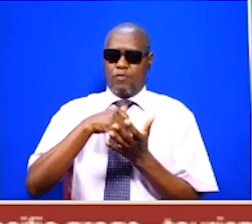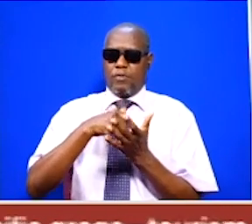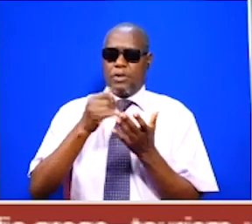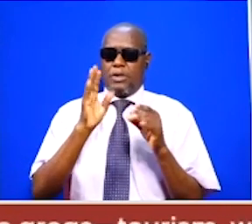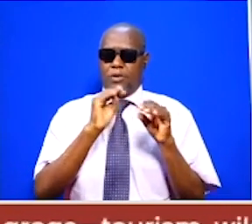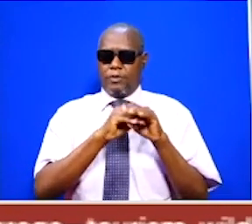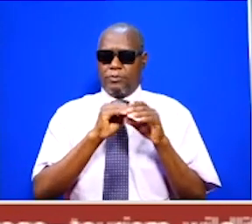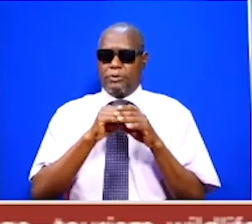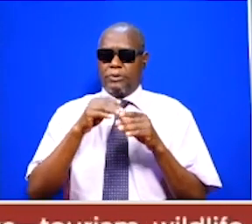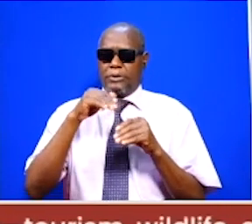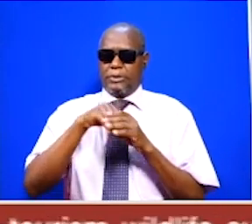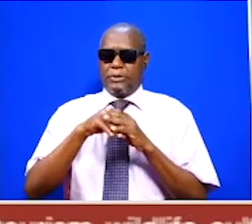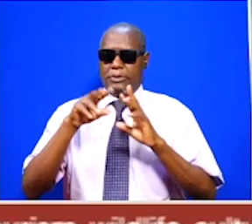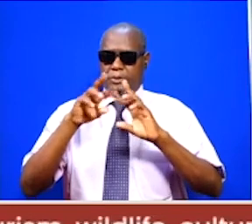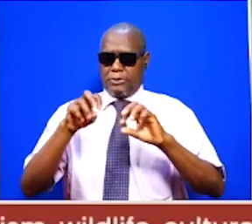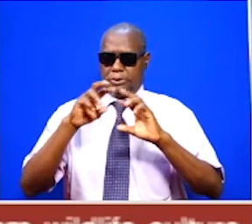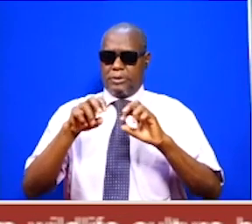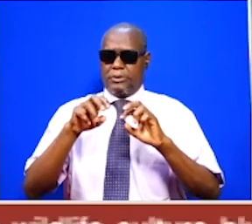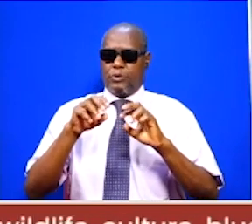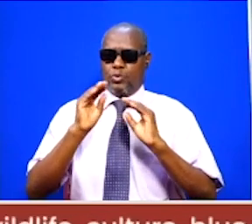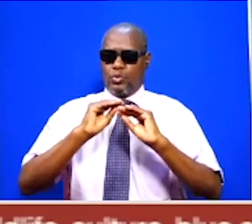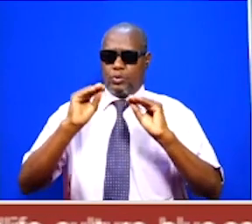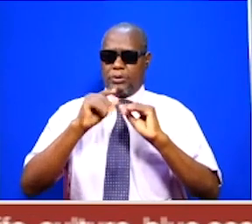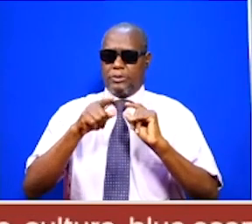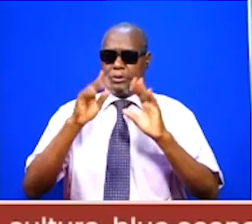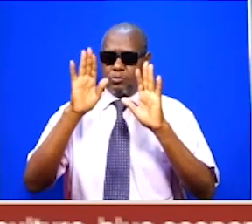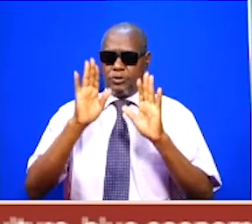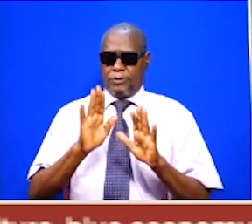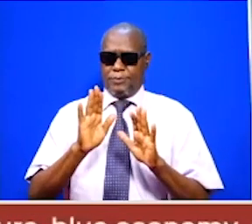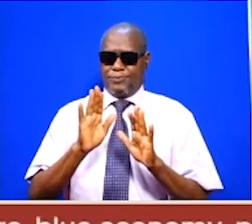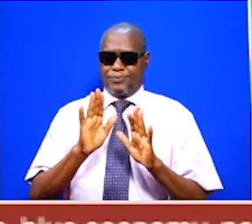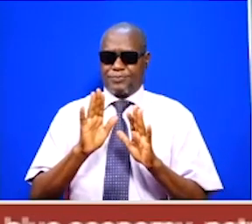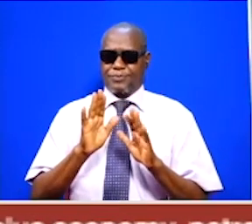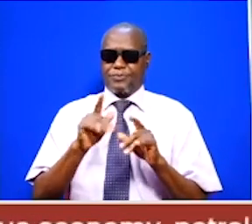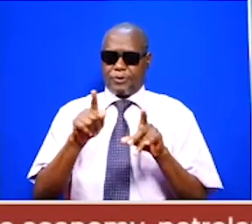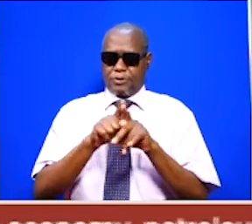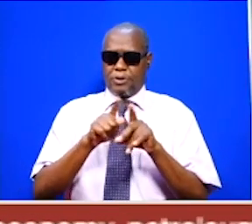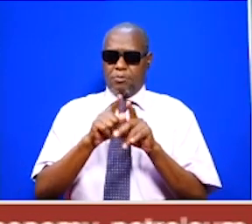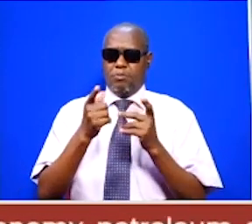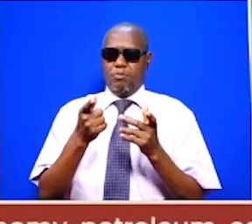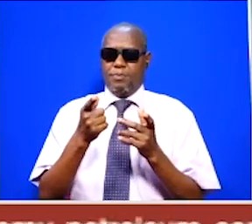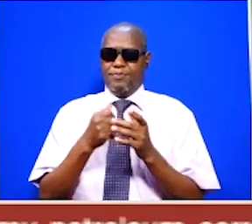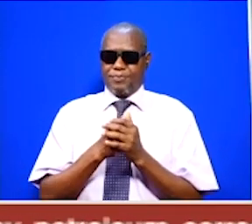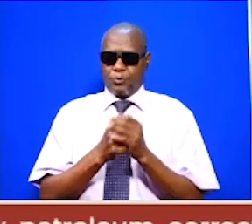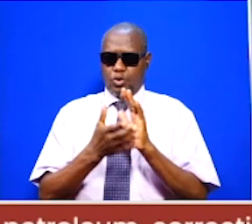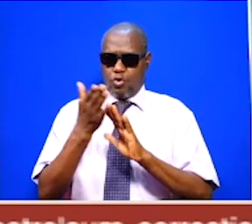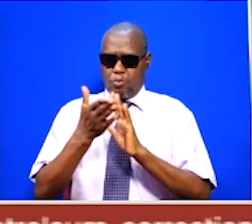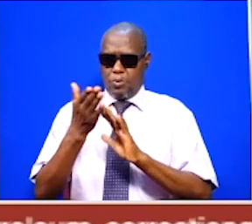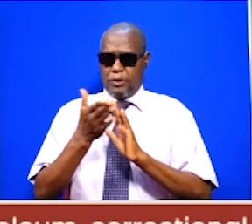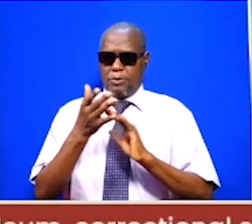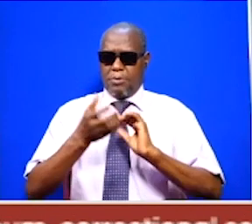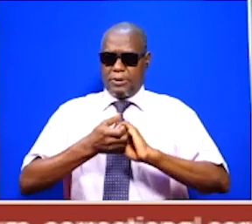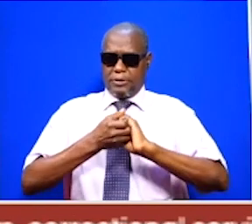in research and training resources, is essential, while robust partnerships with organizations in the